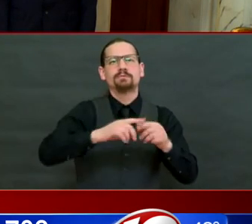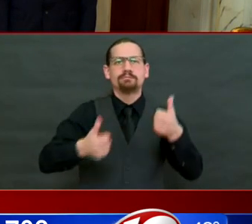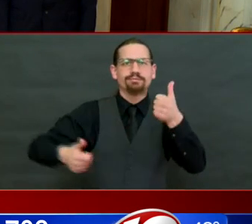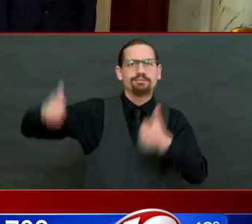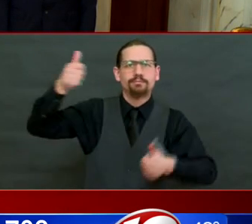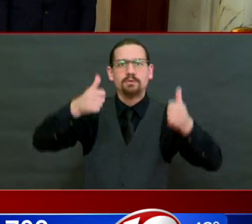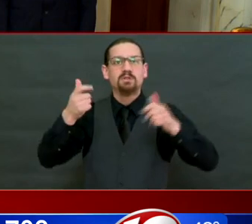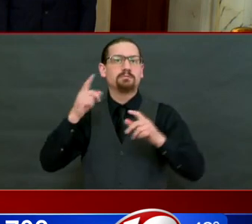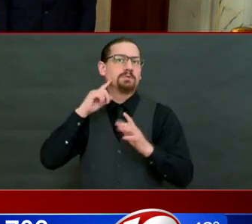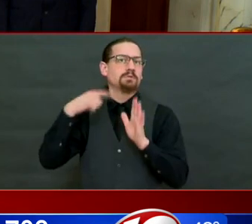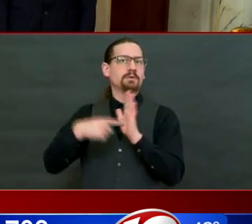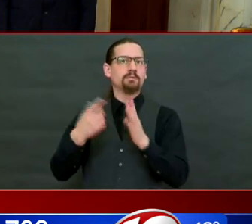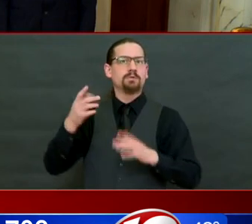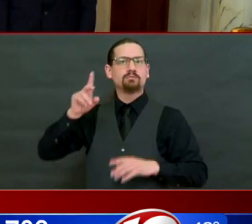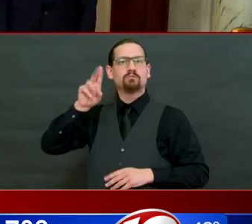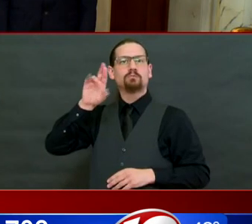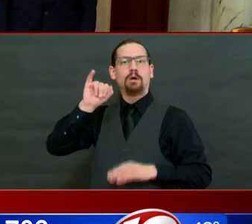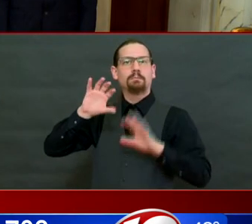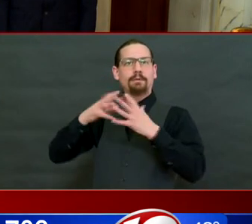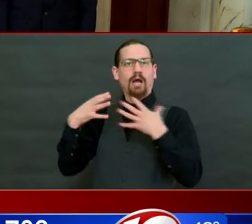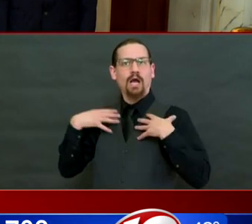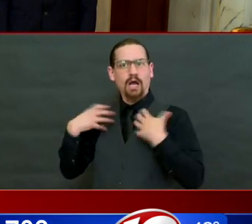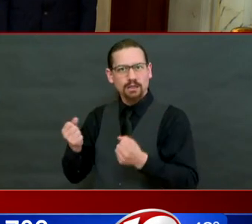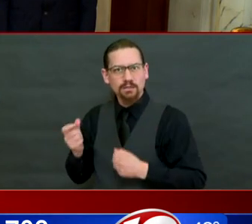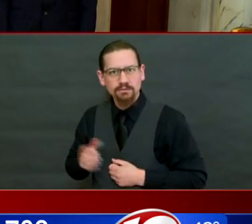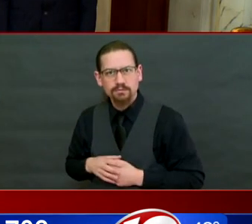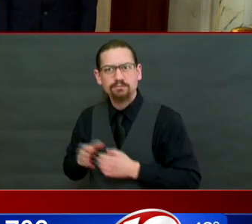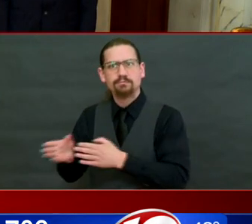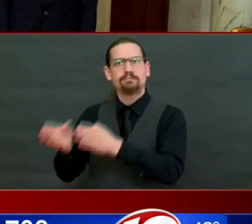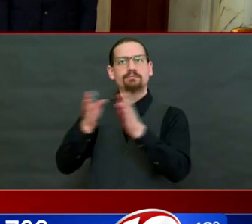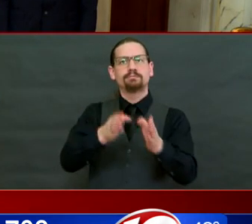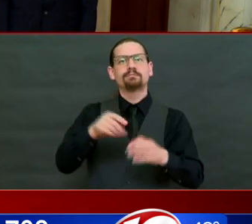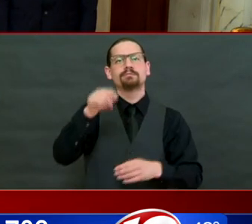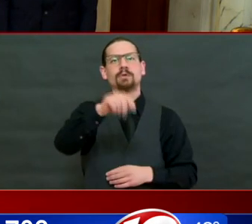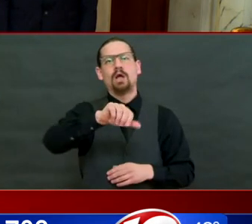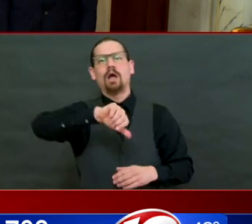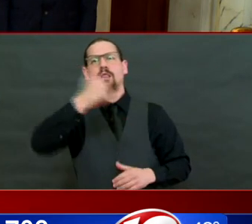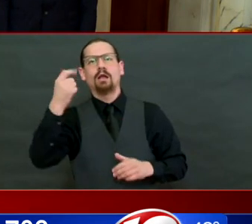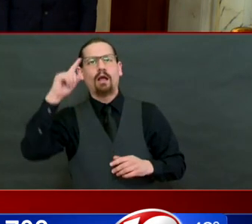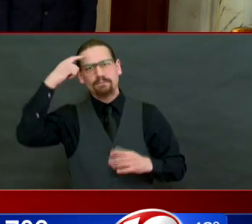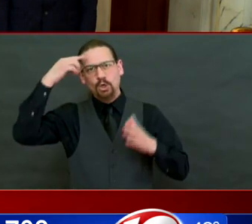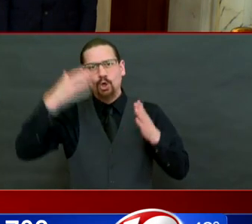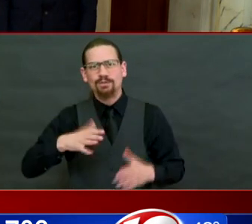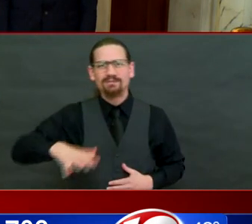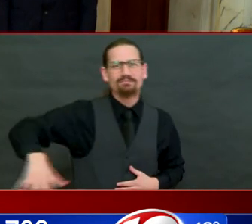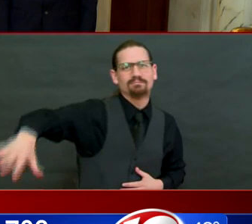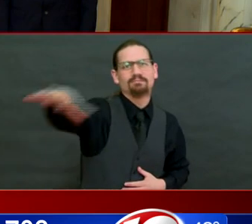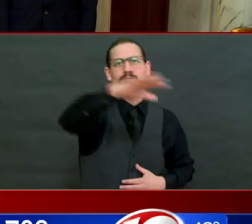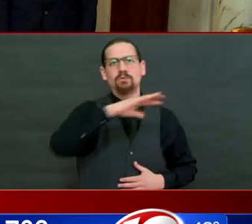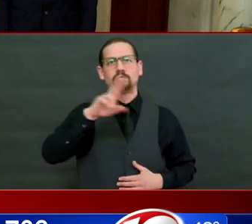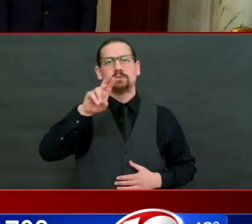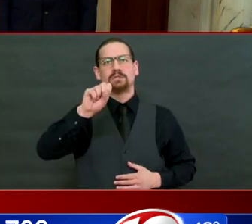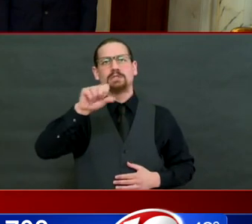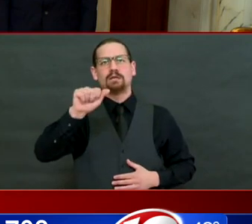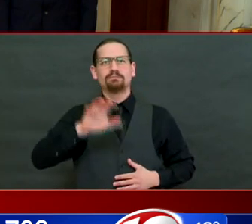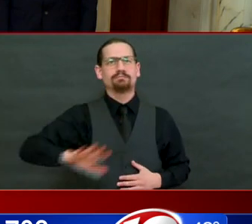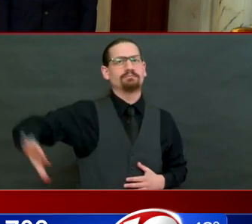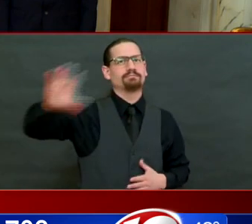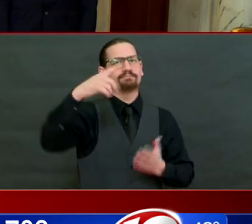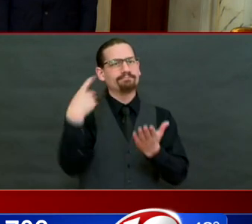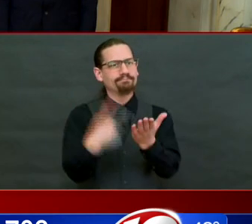indicators and are we doing the right thing, using the best data, using the best guidance from the experts.